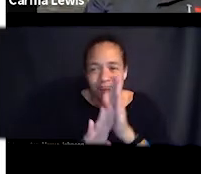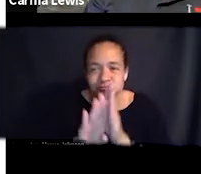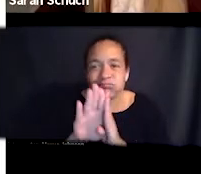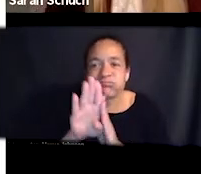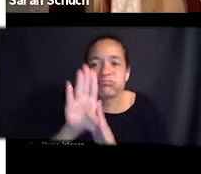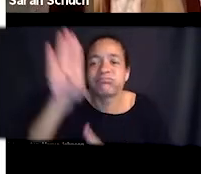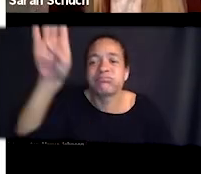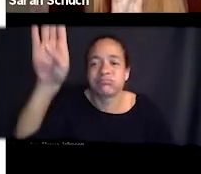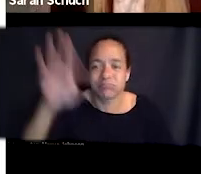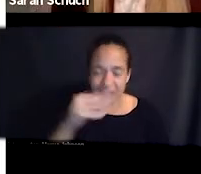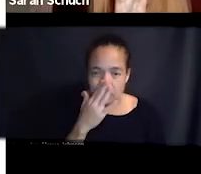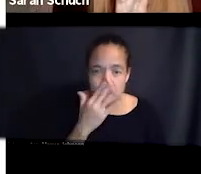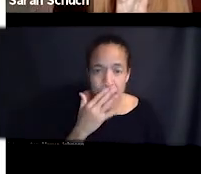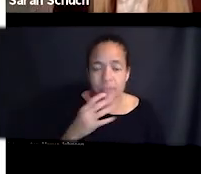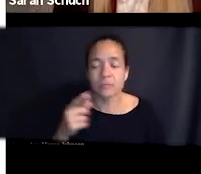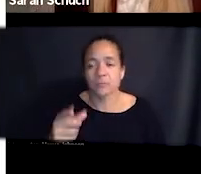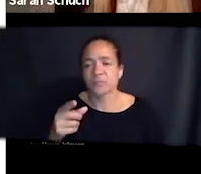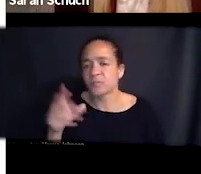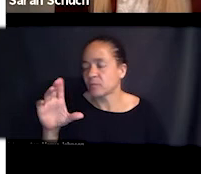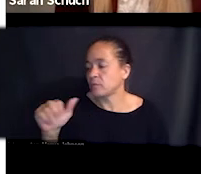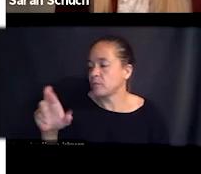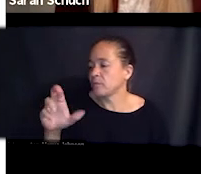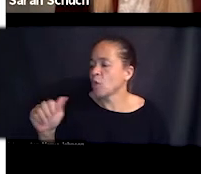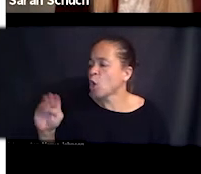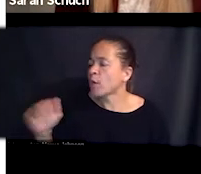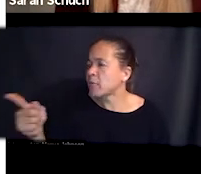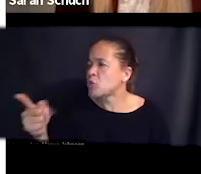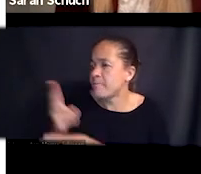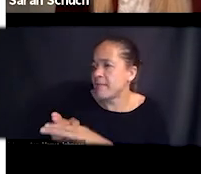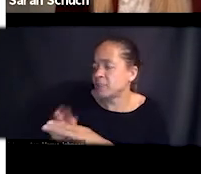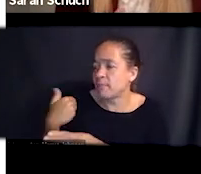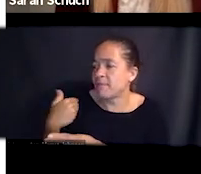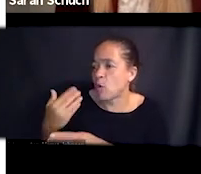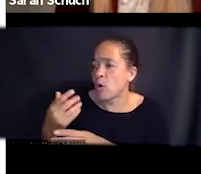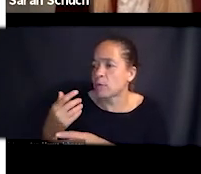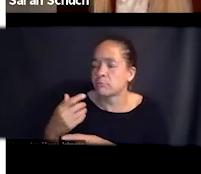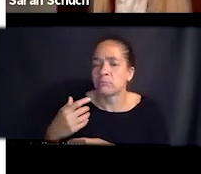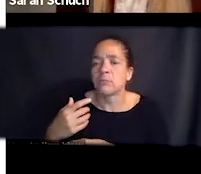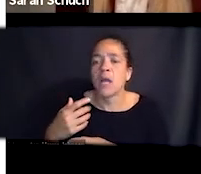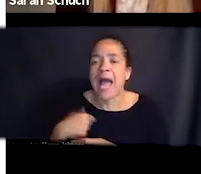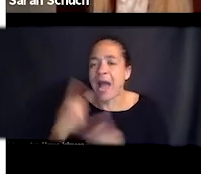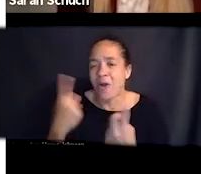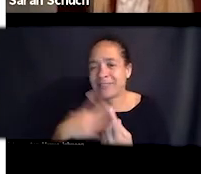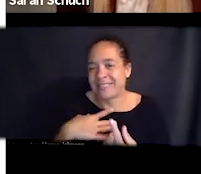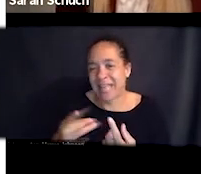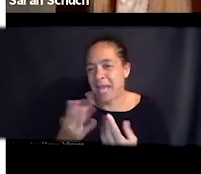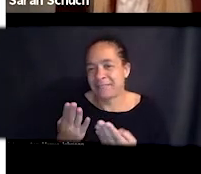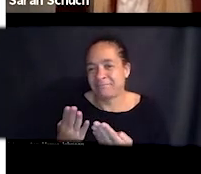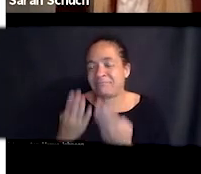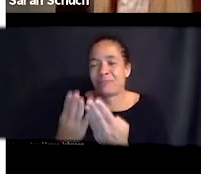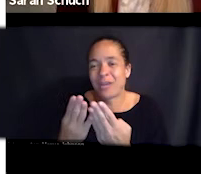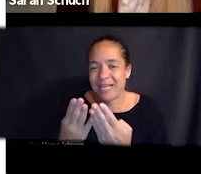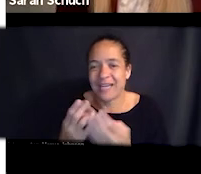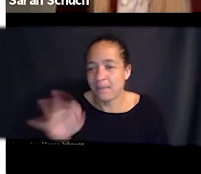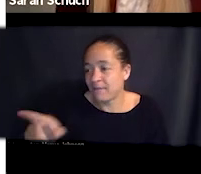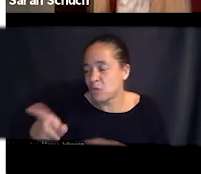And Karma, you mentioned this to Amy and I before as we were kind of getting ready for this session. And so I always like to bring it up if you don't happen to, but